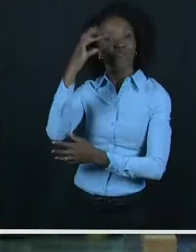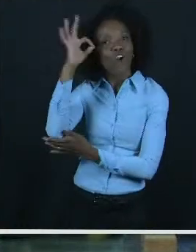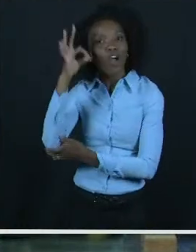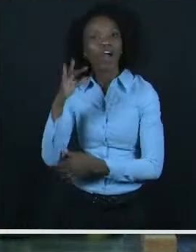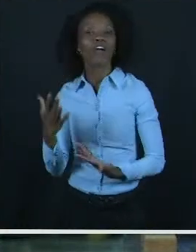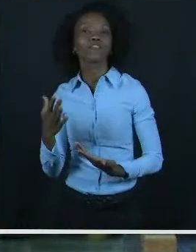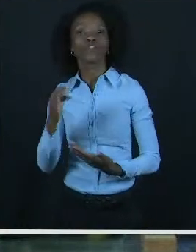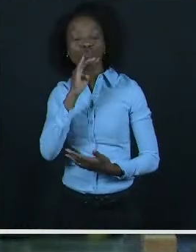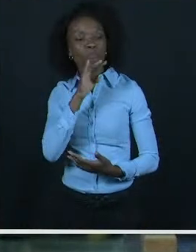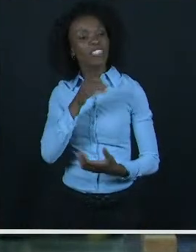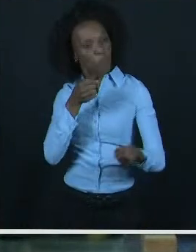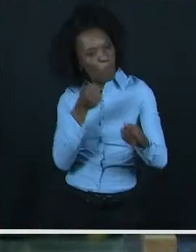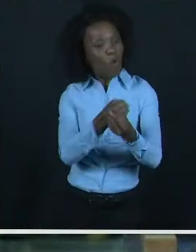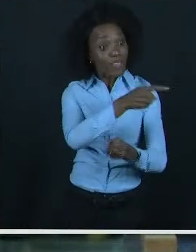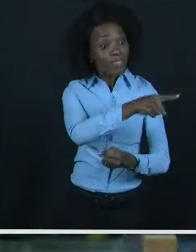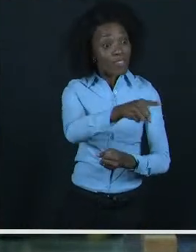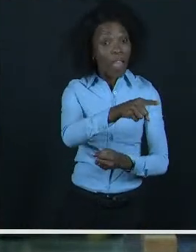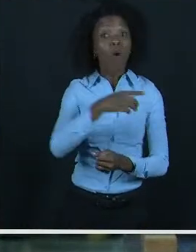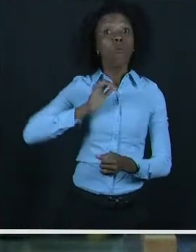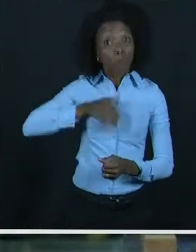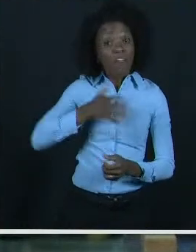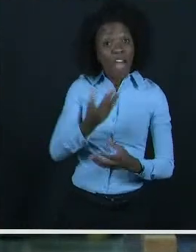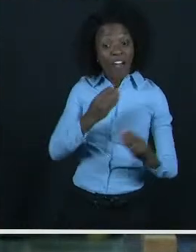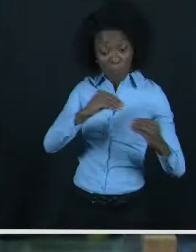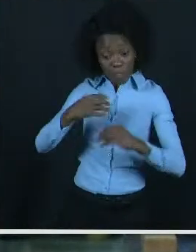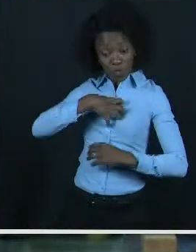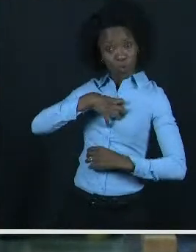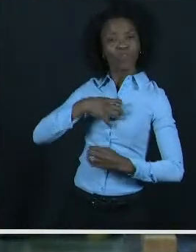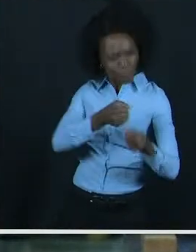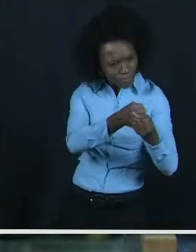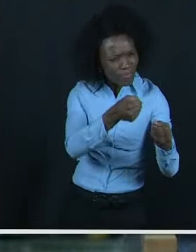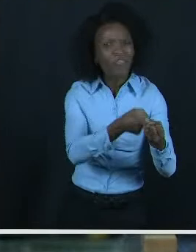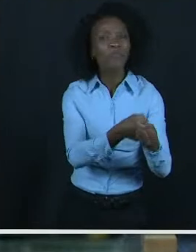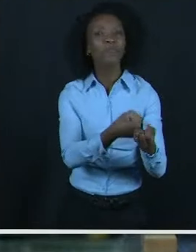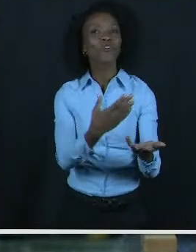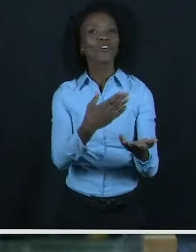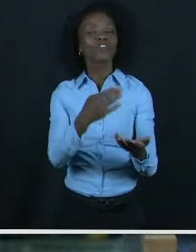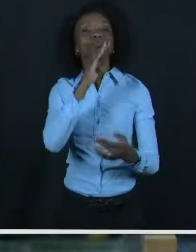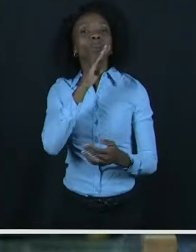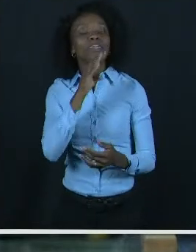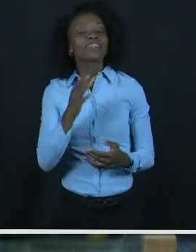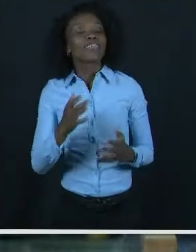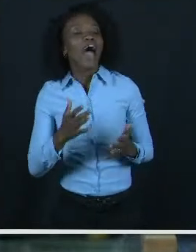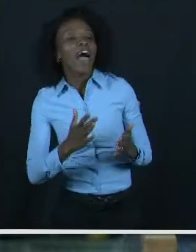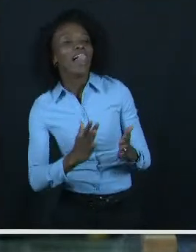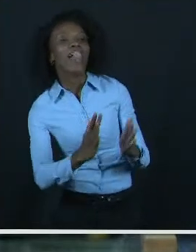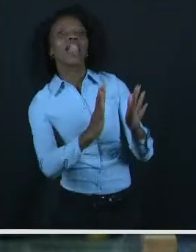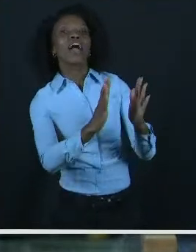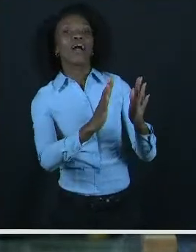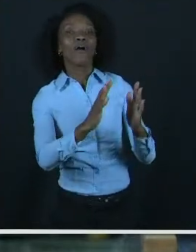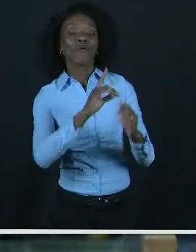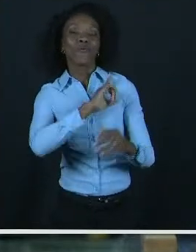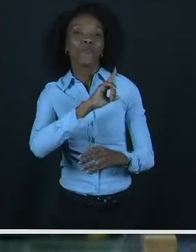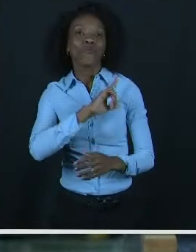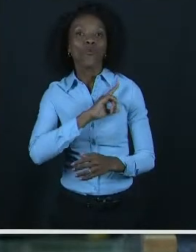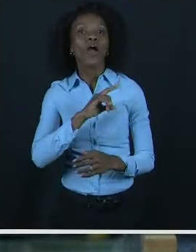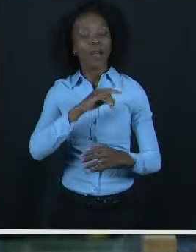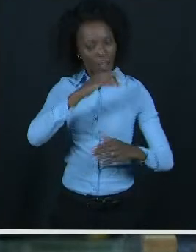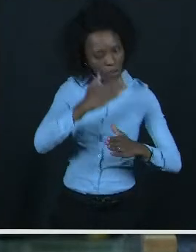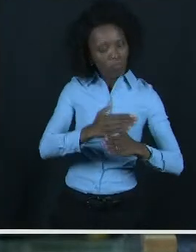women entrepreneurs. Now, I say an enabling environment because this is still work